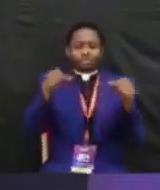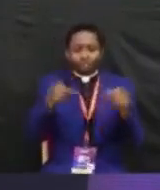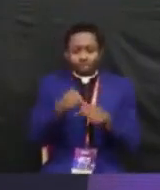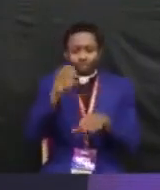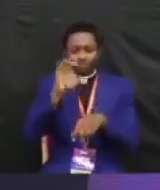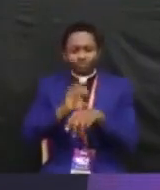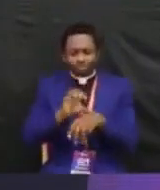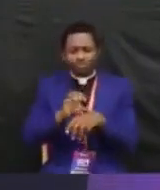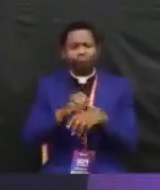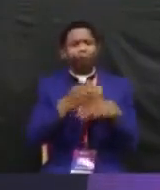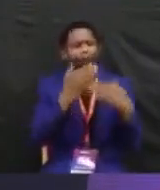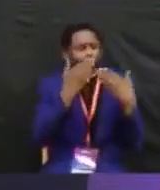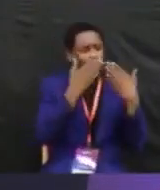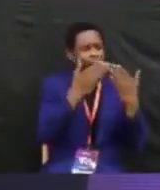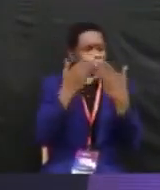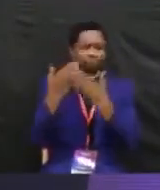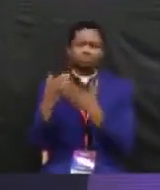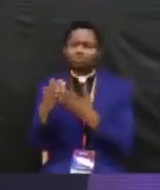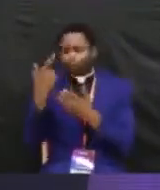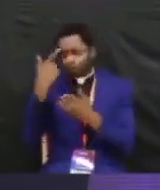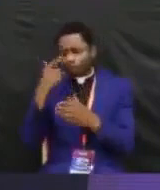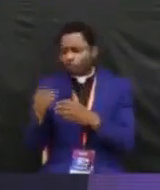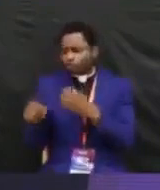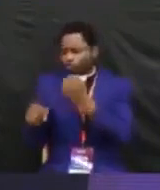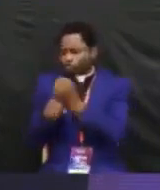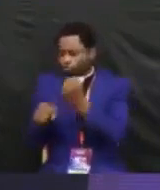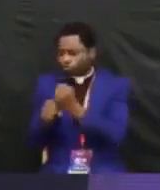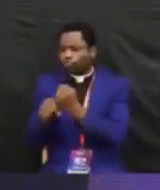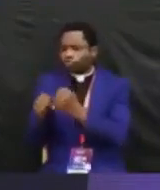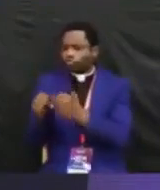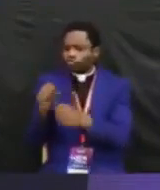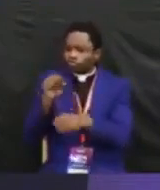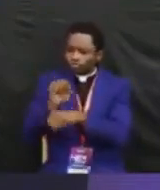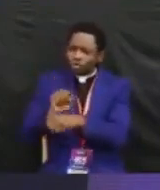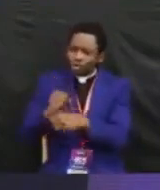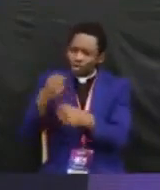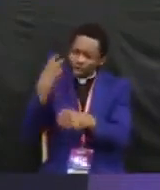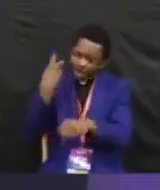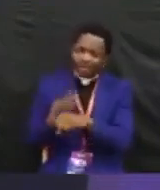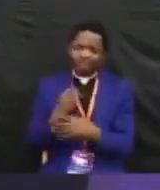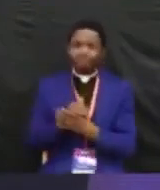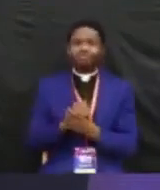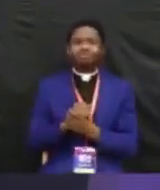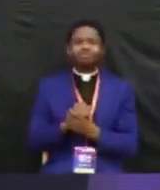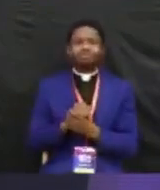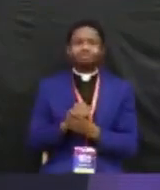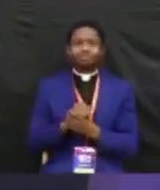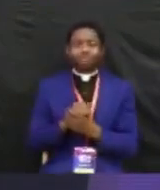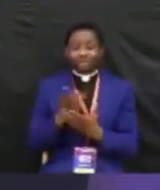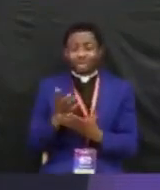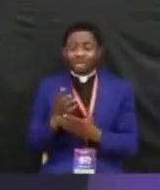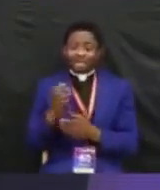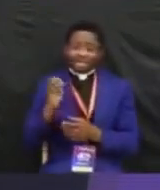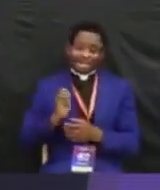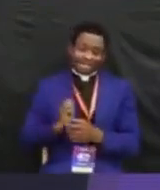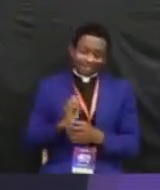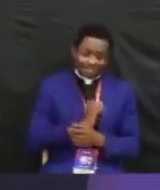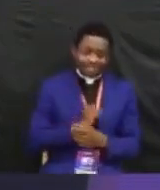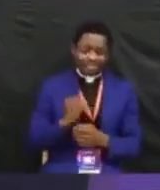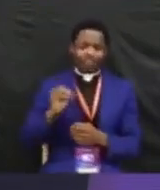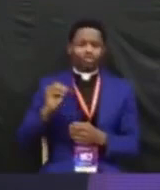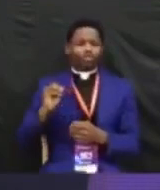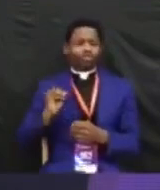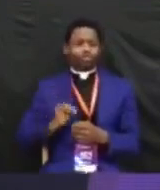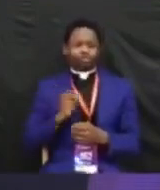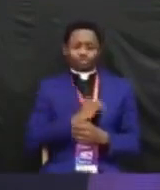appreciated for their commitment to duty, not forgetting the gallant officers and the entire membership of the church for